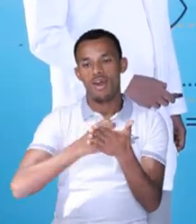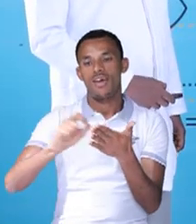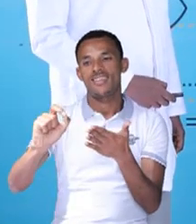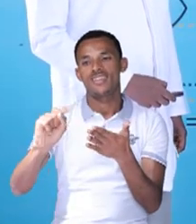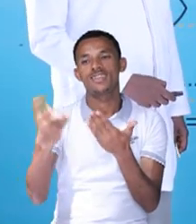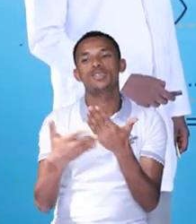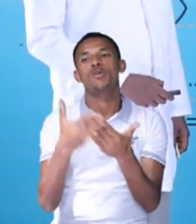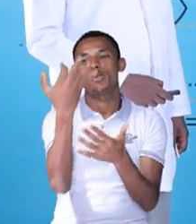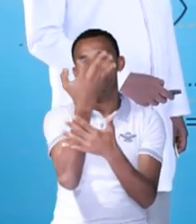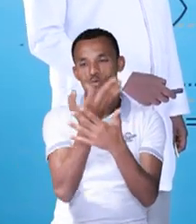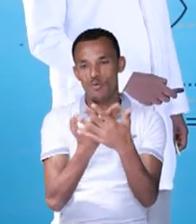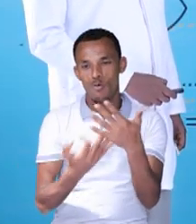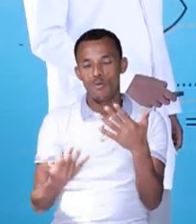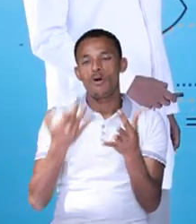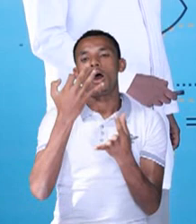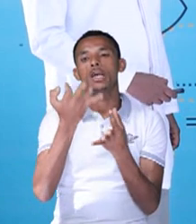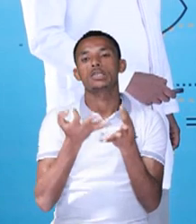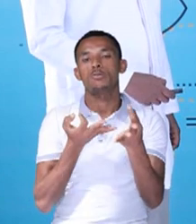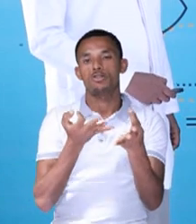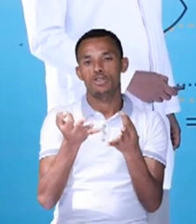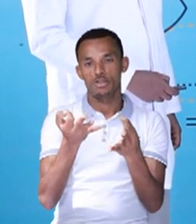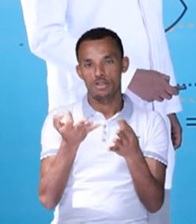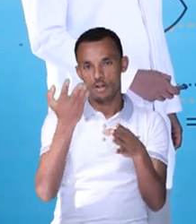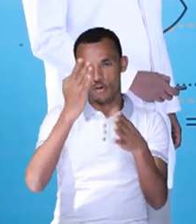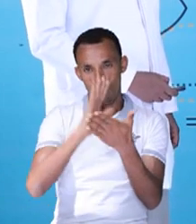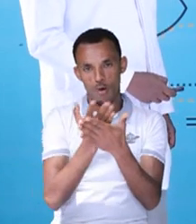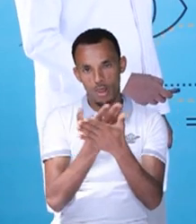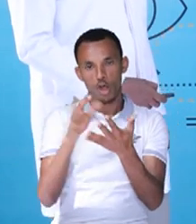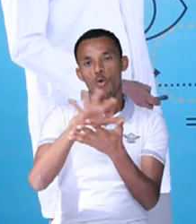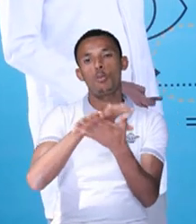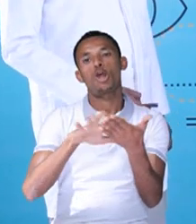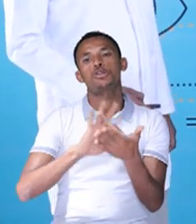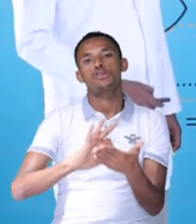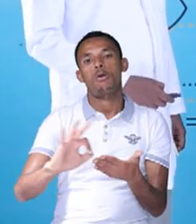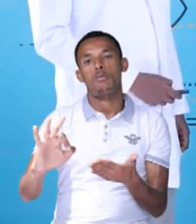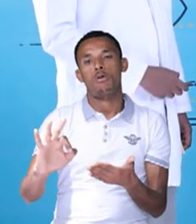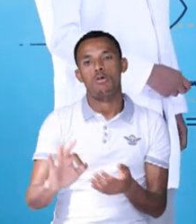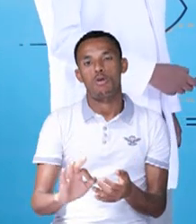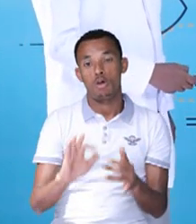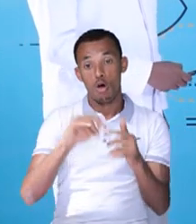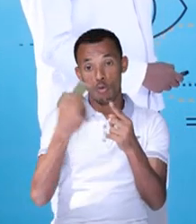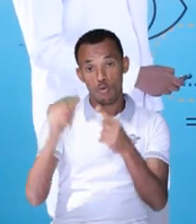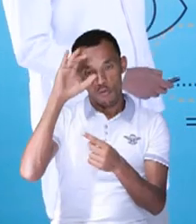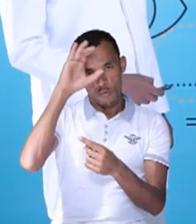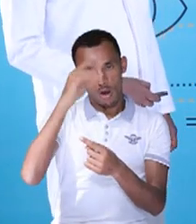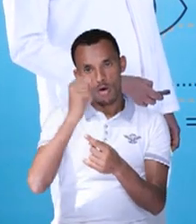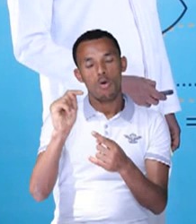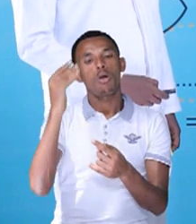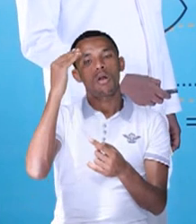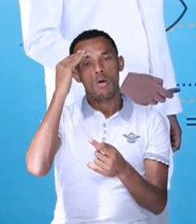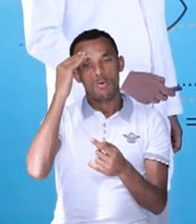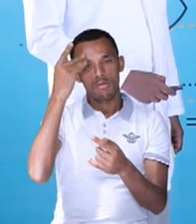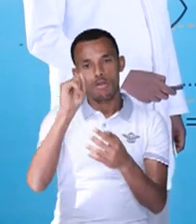the simplest form of an expression in this involving complex numbers, how to find or determine